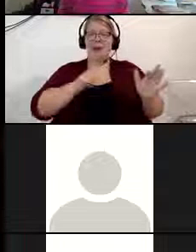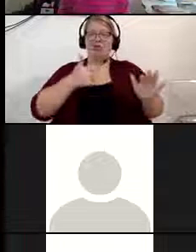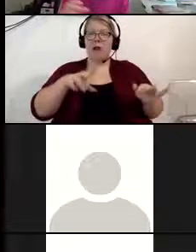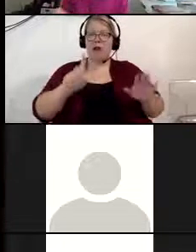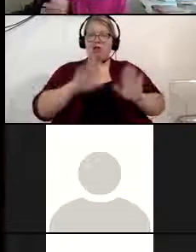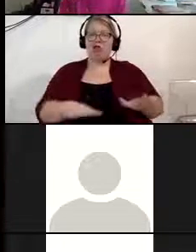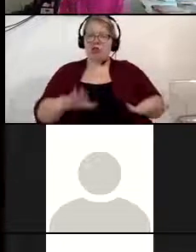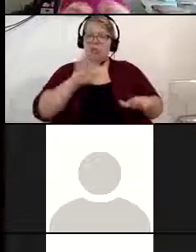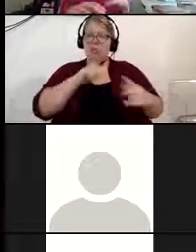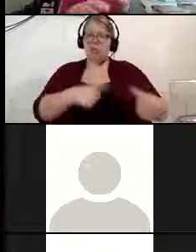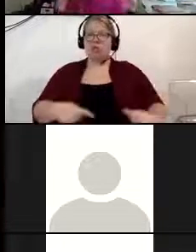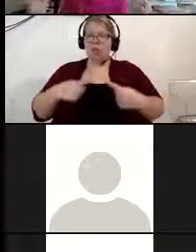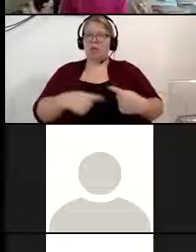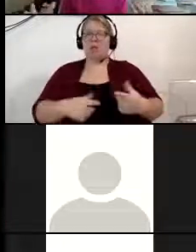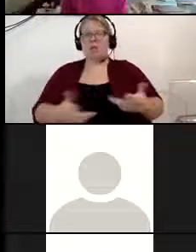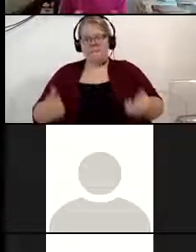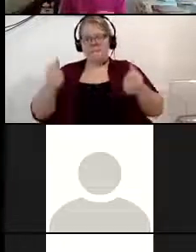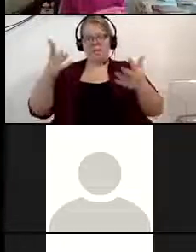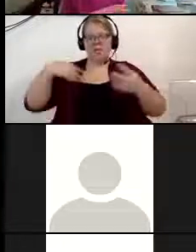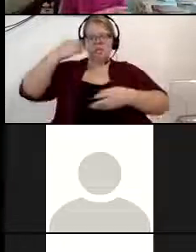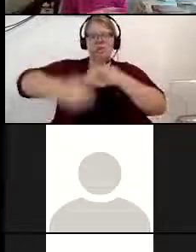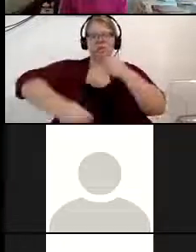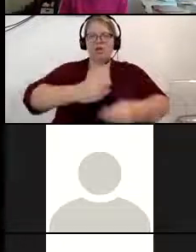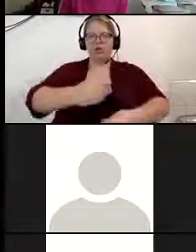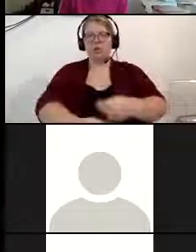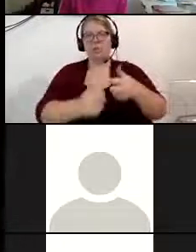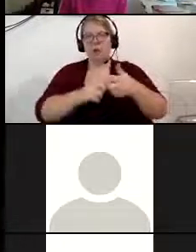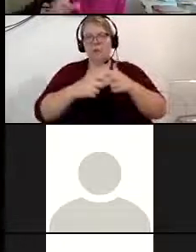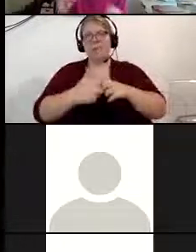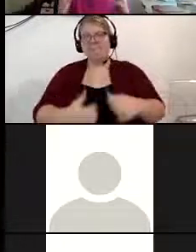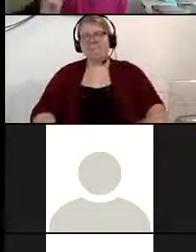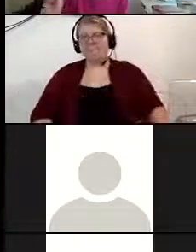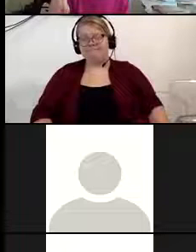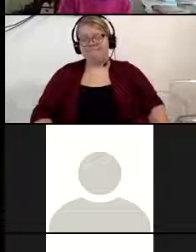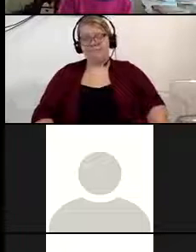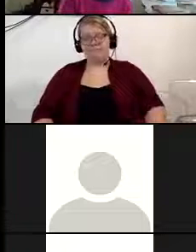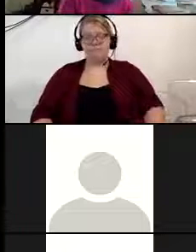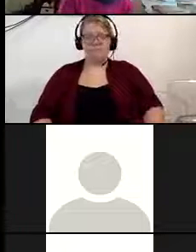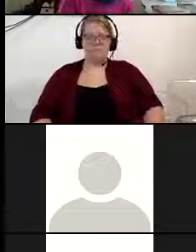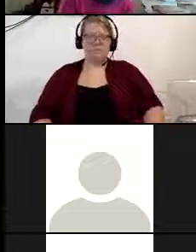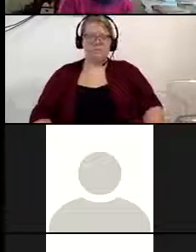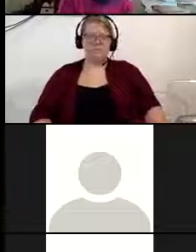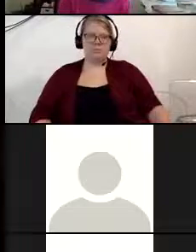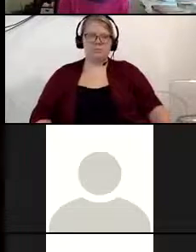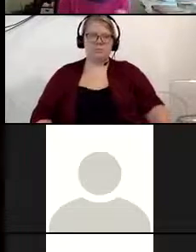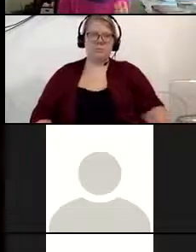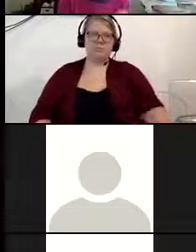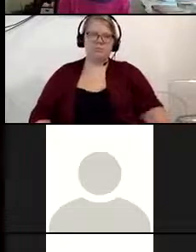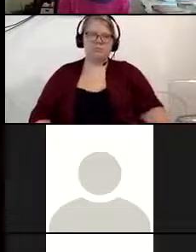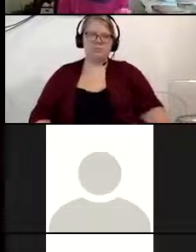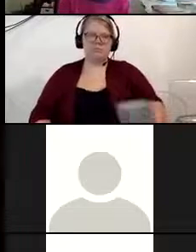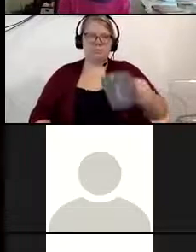be multi-generational, and we haven't even nearly approached having those important conversations on